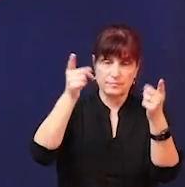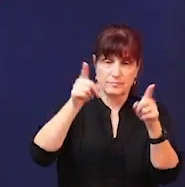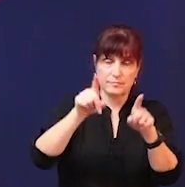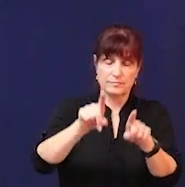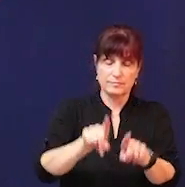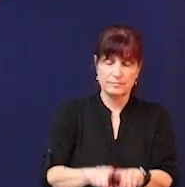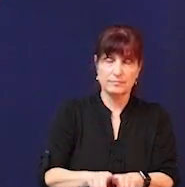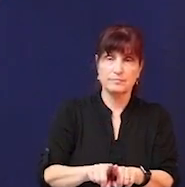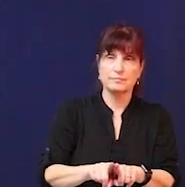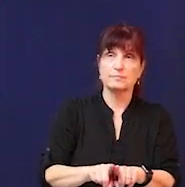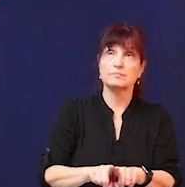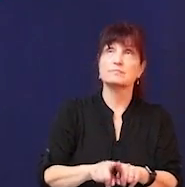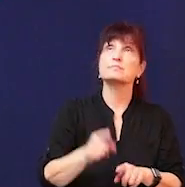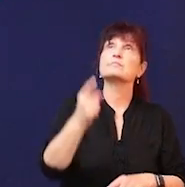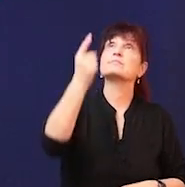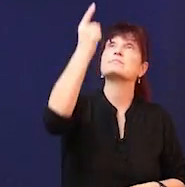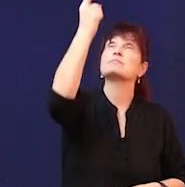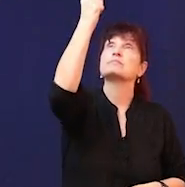resurrection